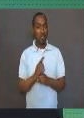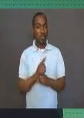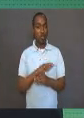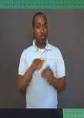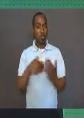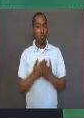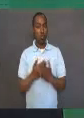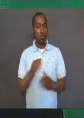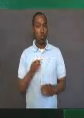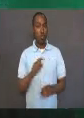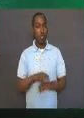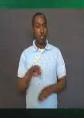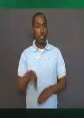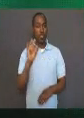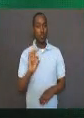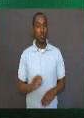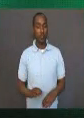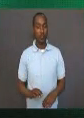time.